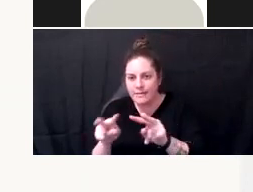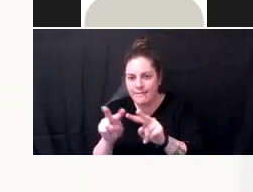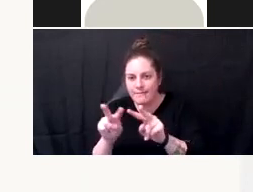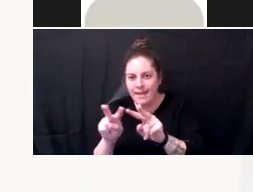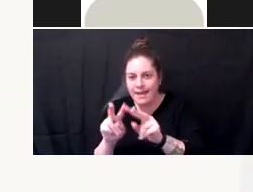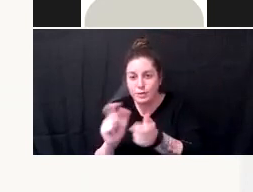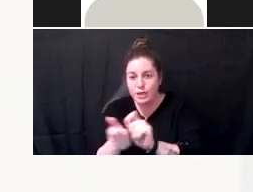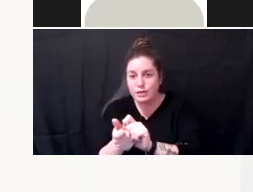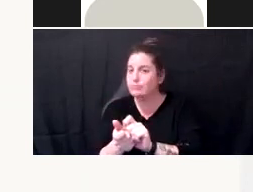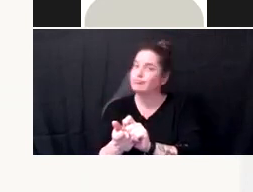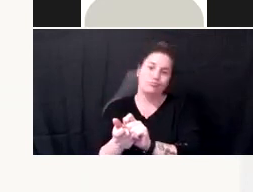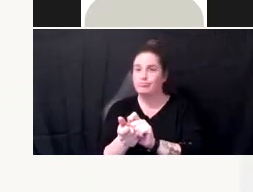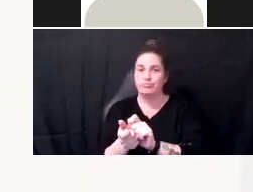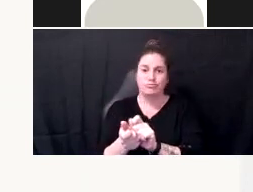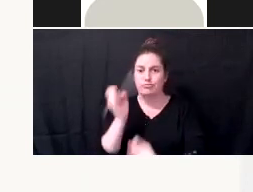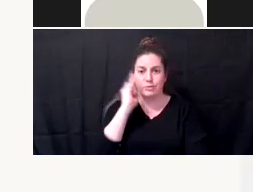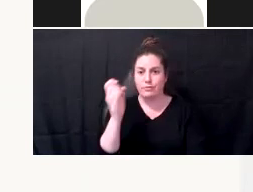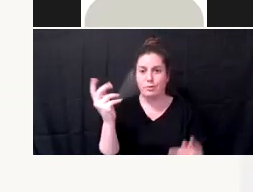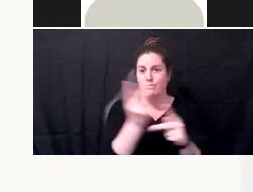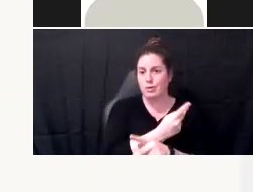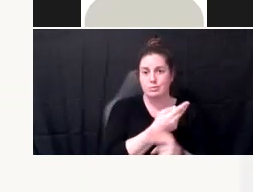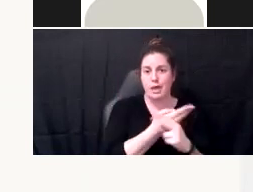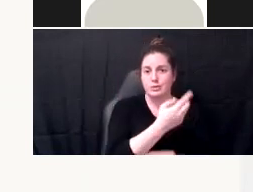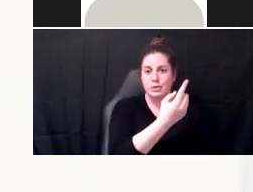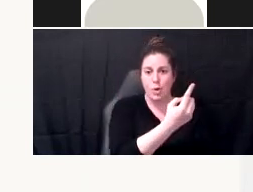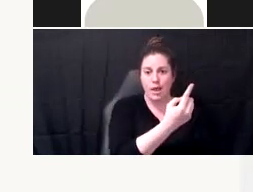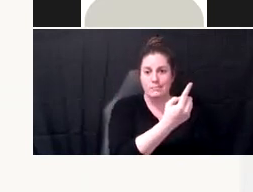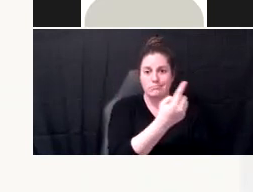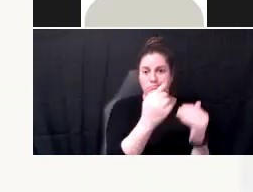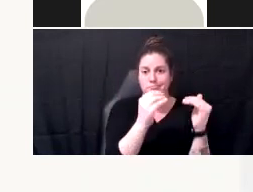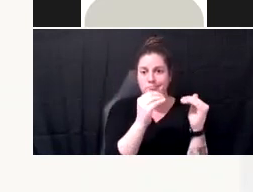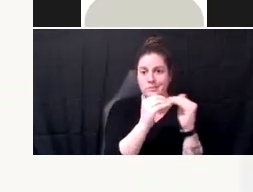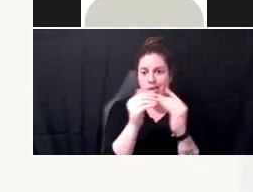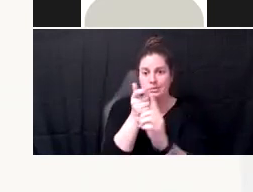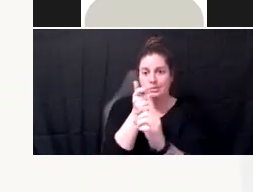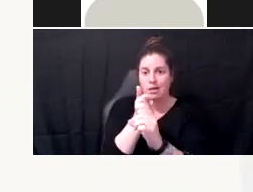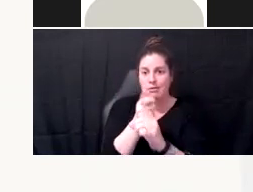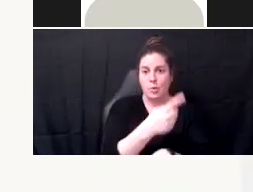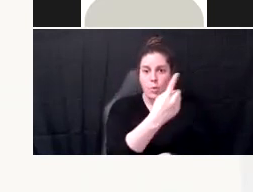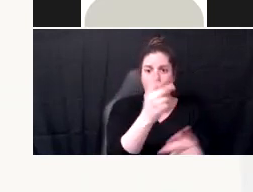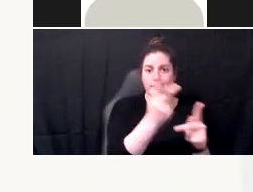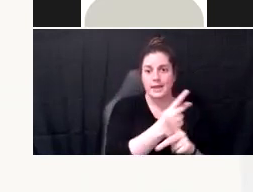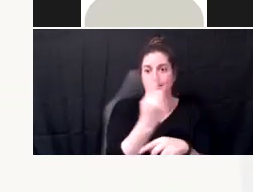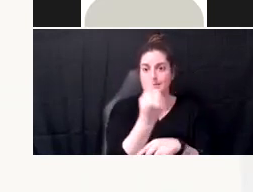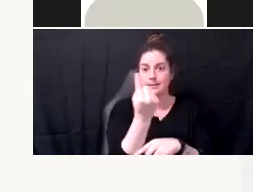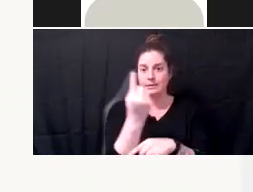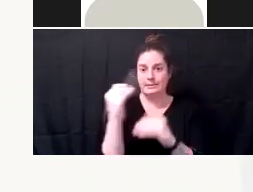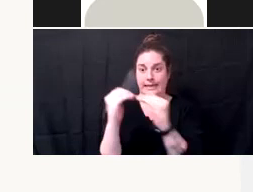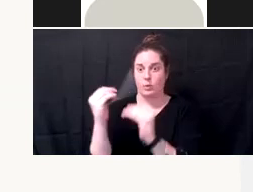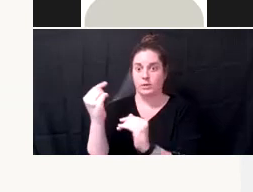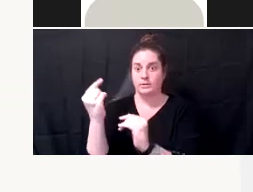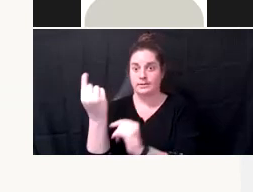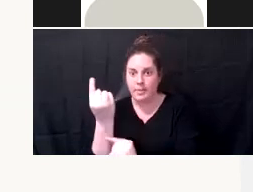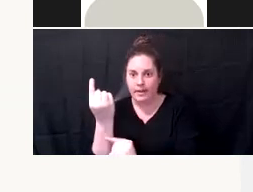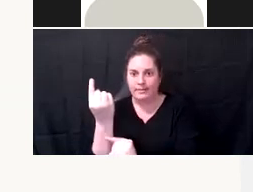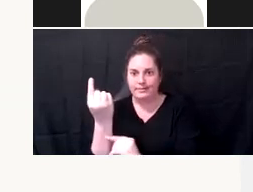right? We learned that very early. Multiplying by one or dividing by one doesn't change anything. So because I am